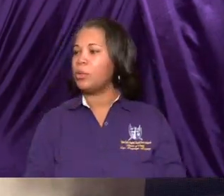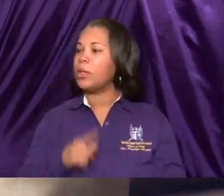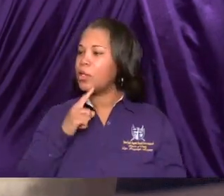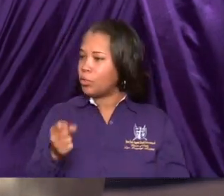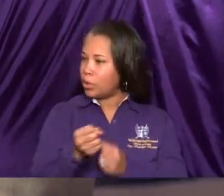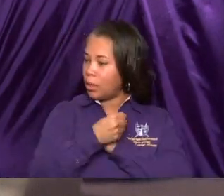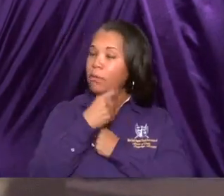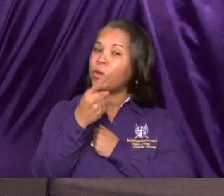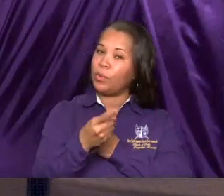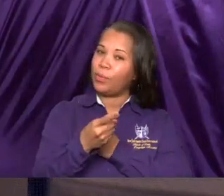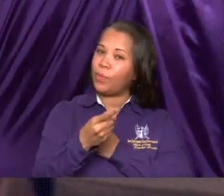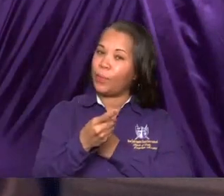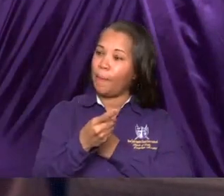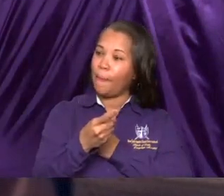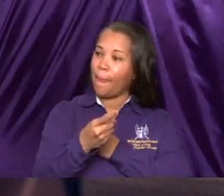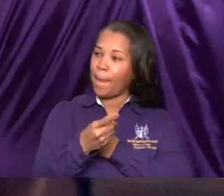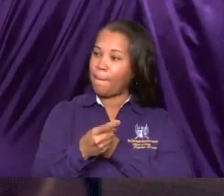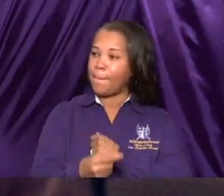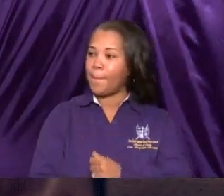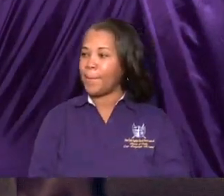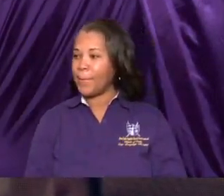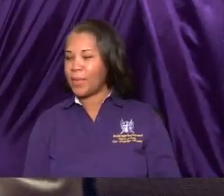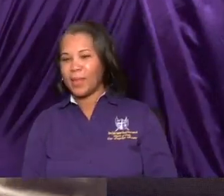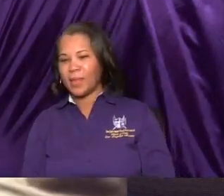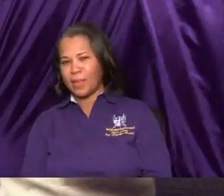you, they will come towards you.